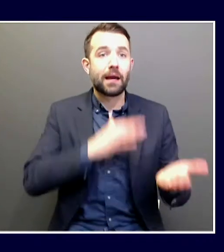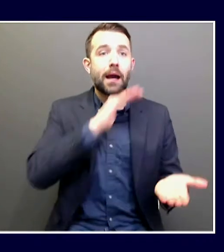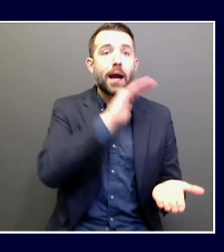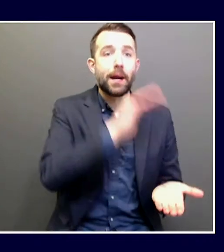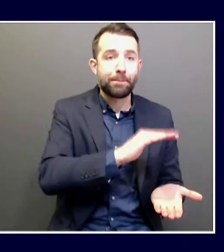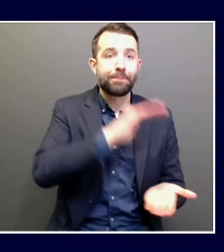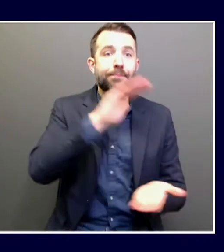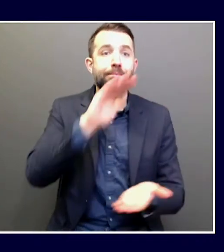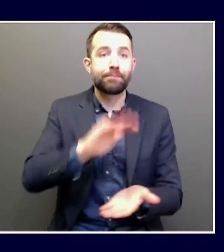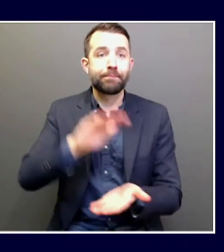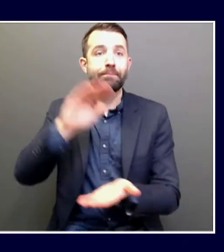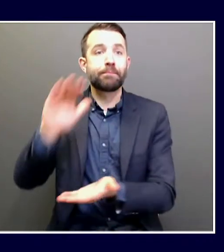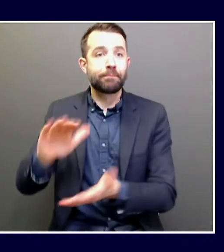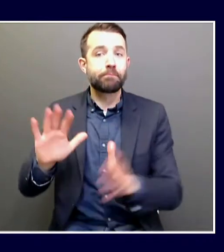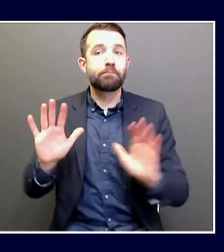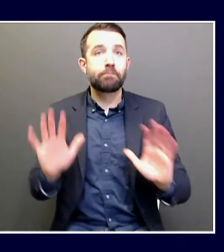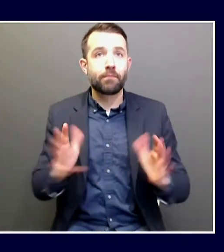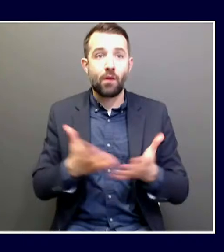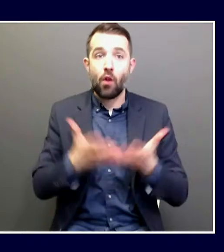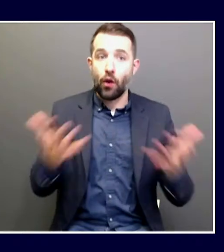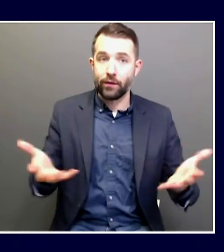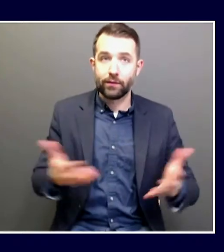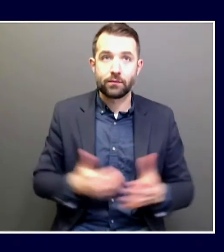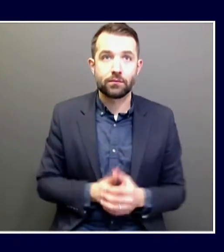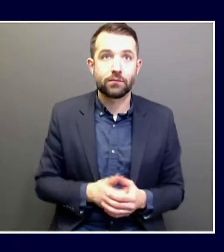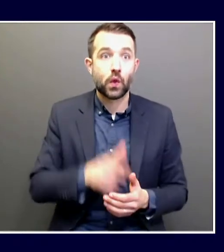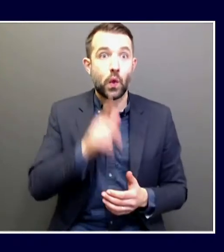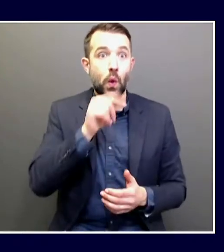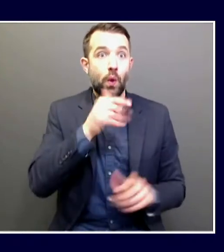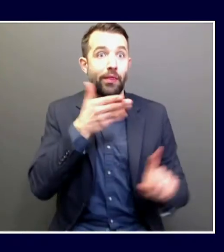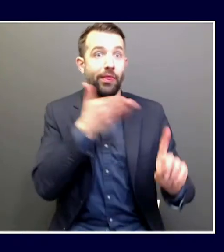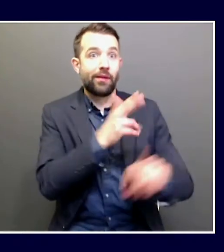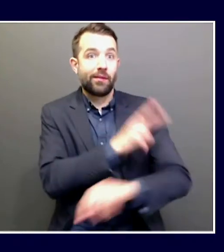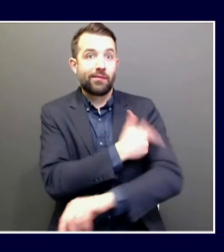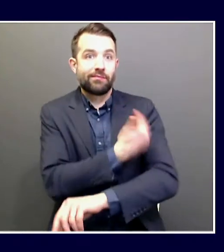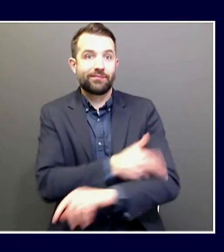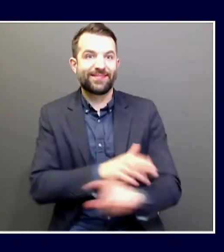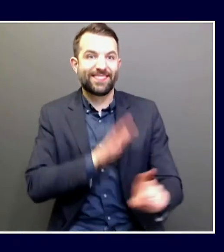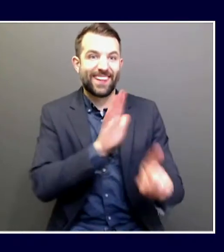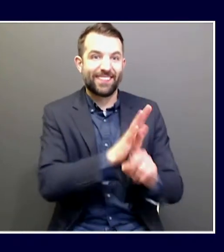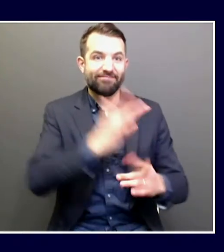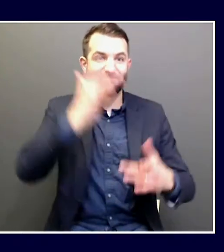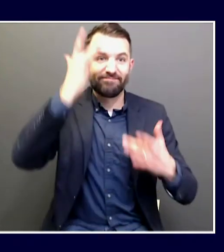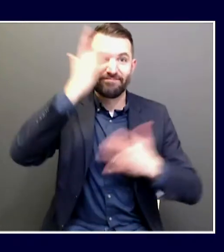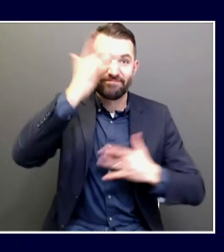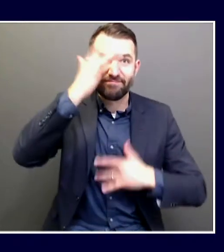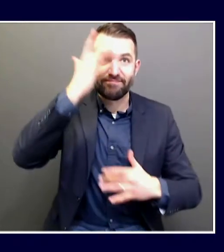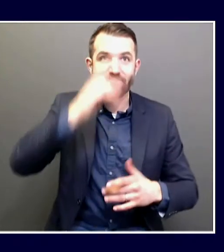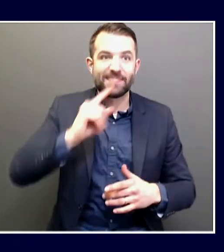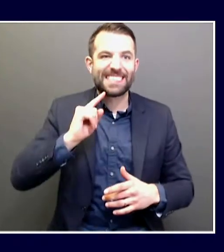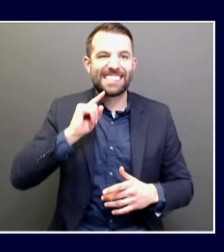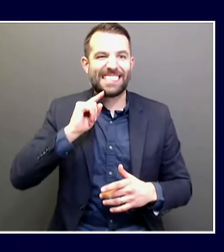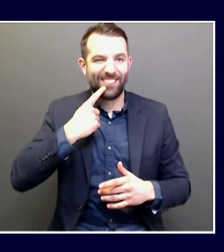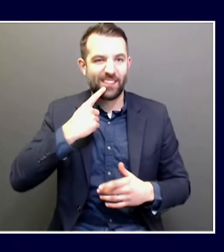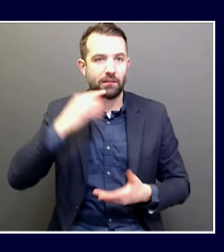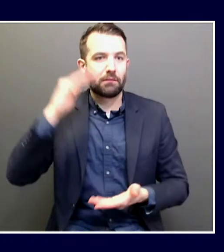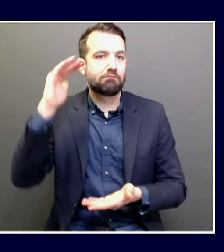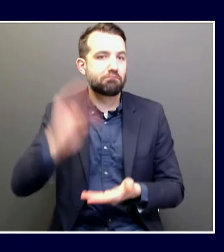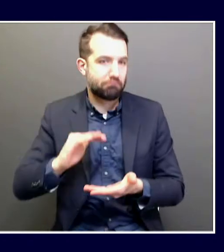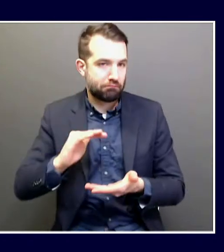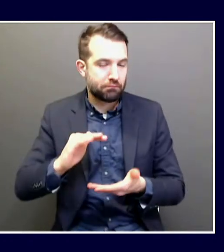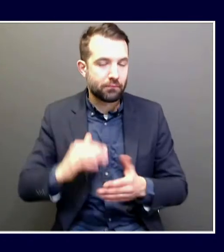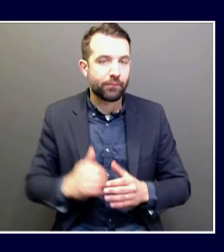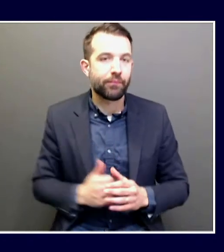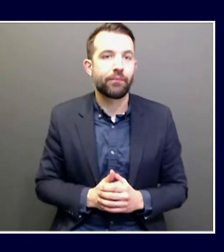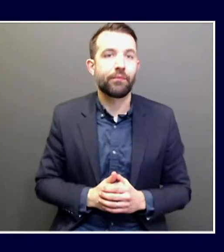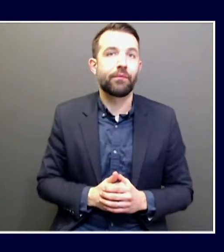severity of individuals who are hospitalized with COVID-19 in Maine. Although overall hospitalizations have gone up,